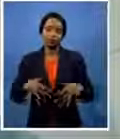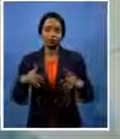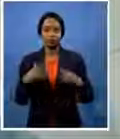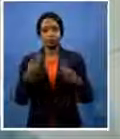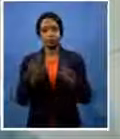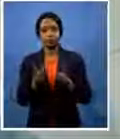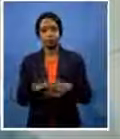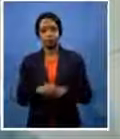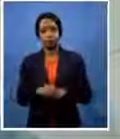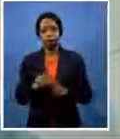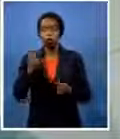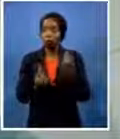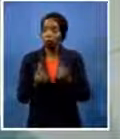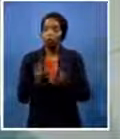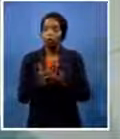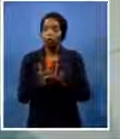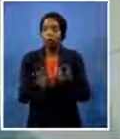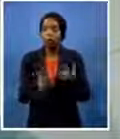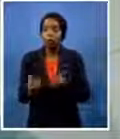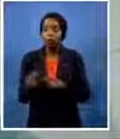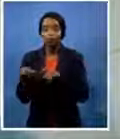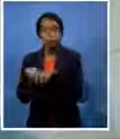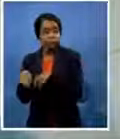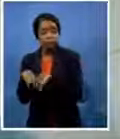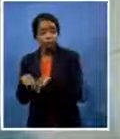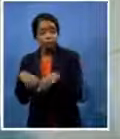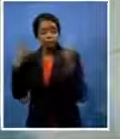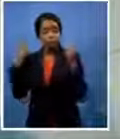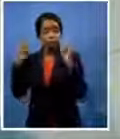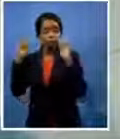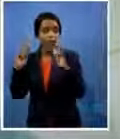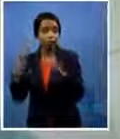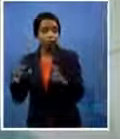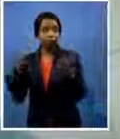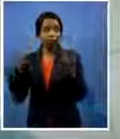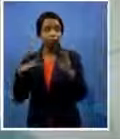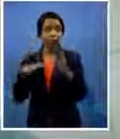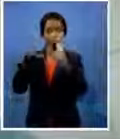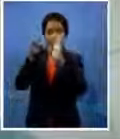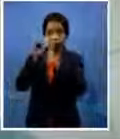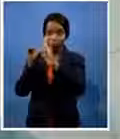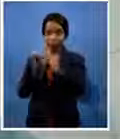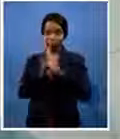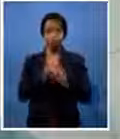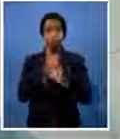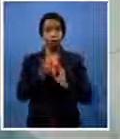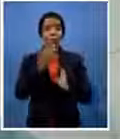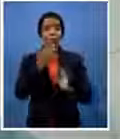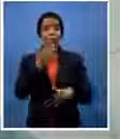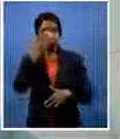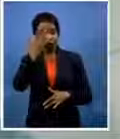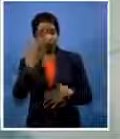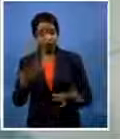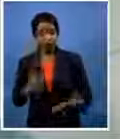testing, to identify these patients, those who are the disease, and then to quarantine, to treat, to